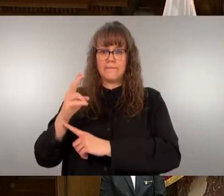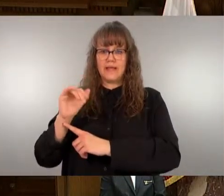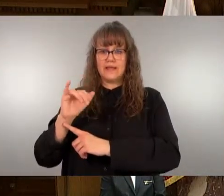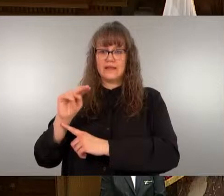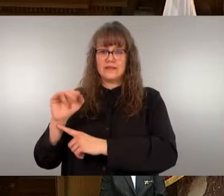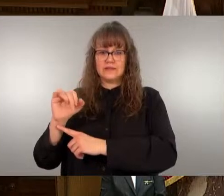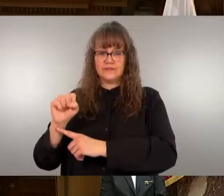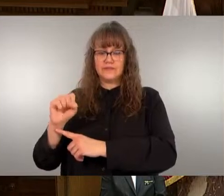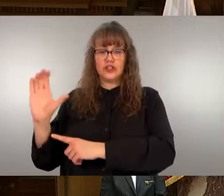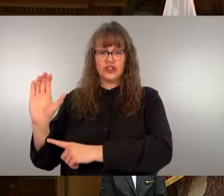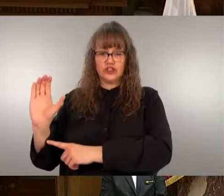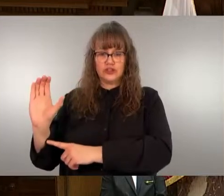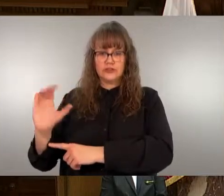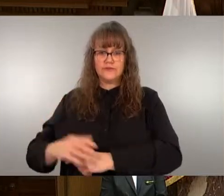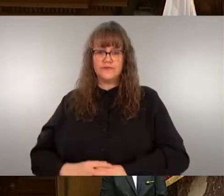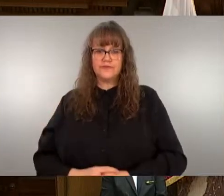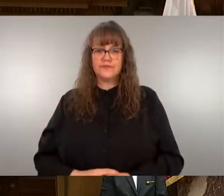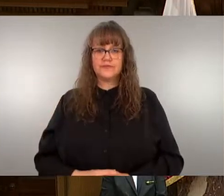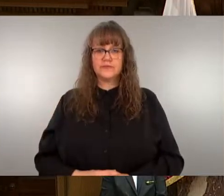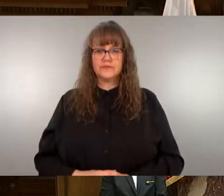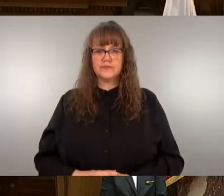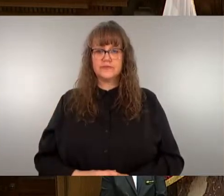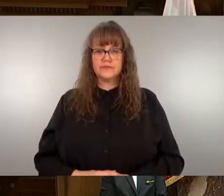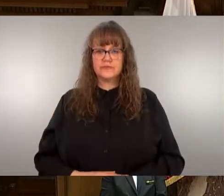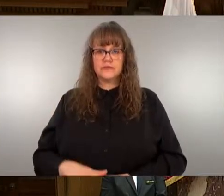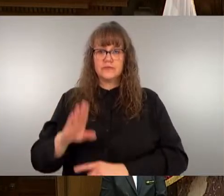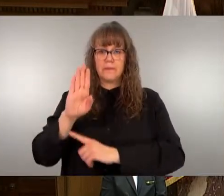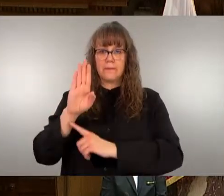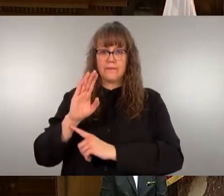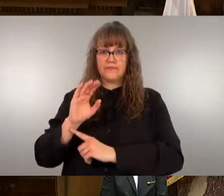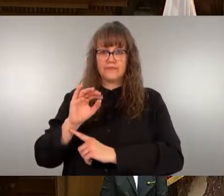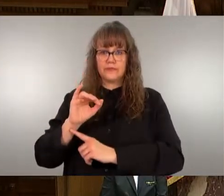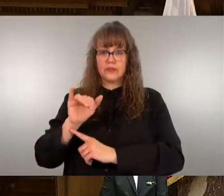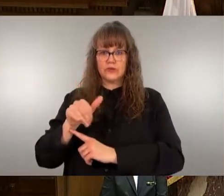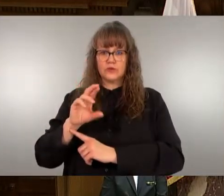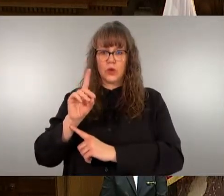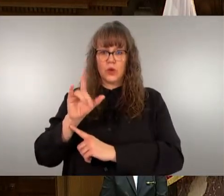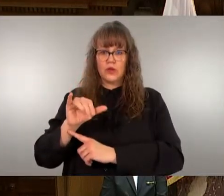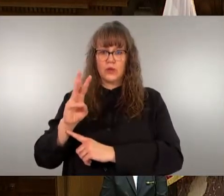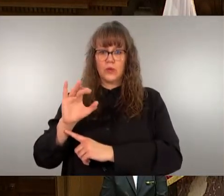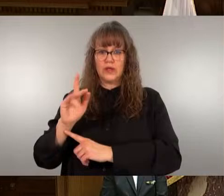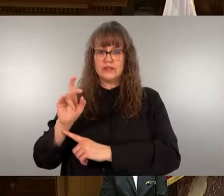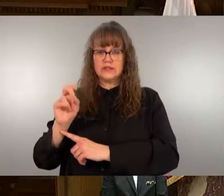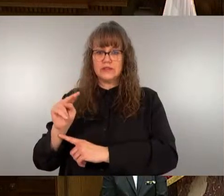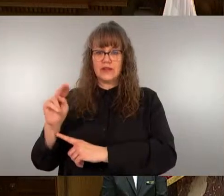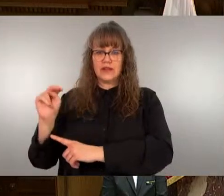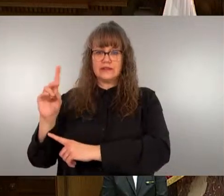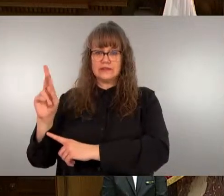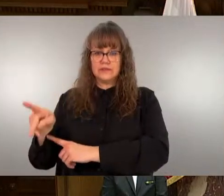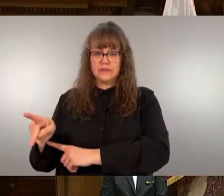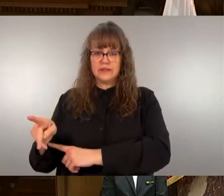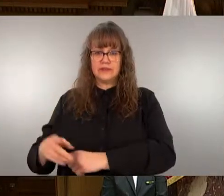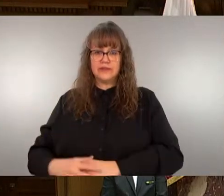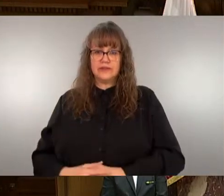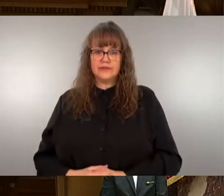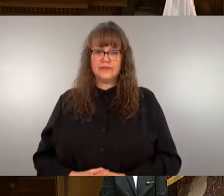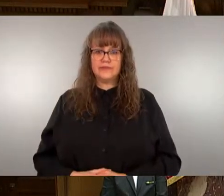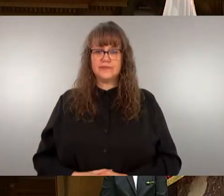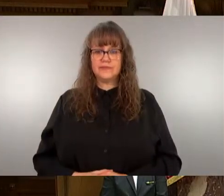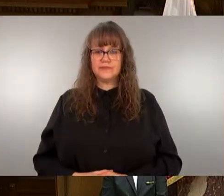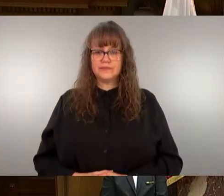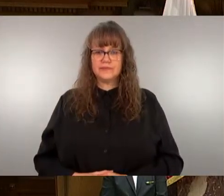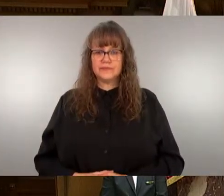Coquitlam Burke Mountain, Jody Wickens, BC NDP. Coquitlam Millardville, Jennifer Blatherick,